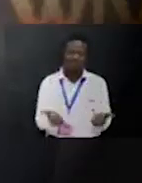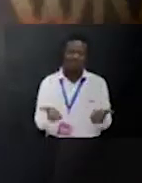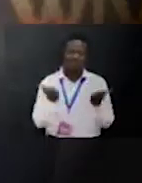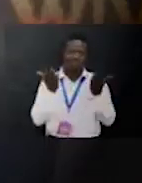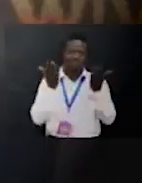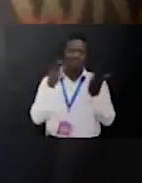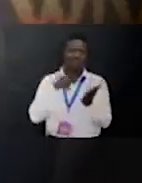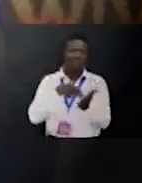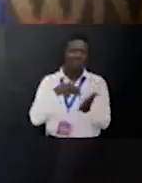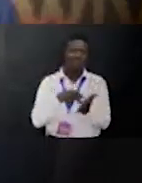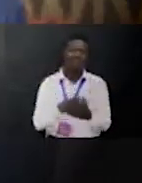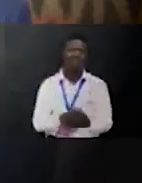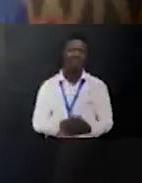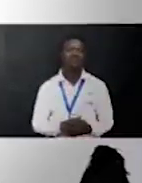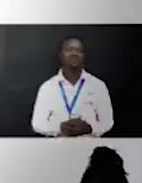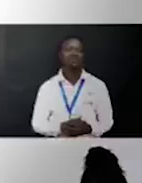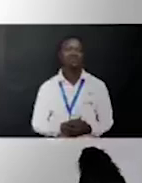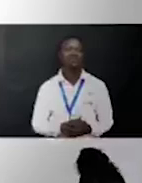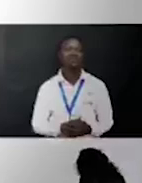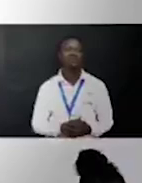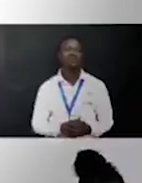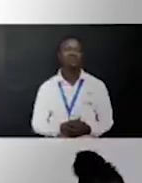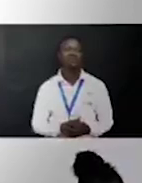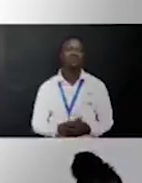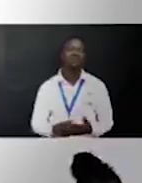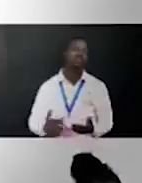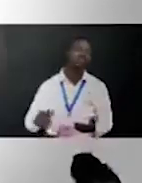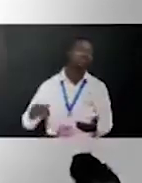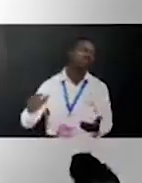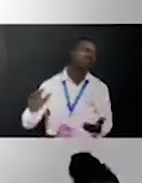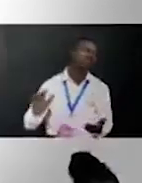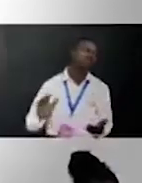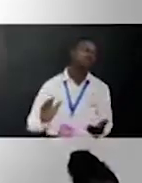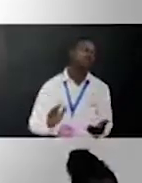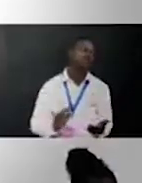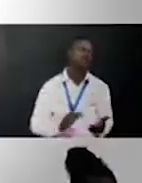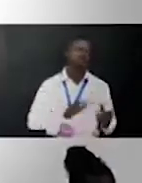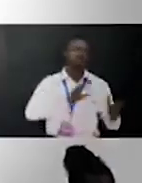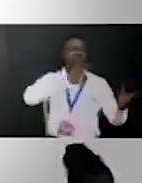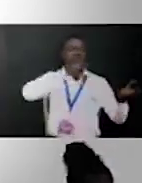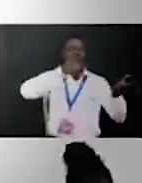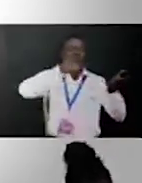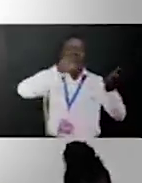The cloud of glory is